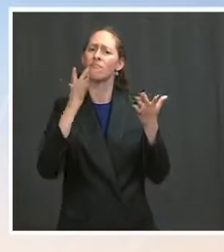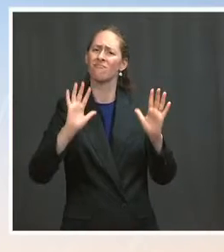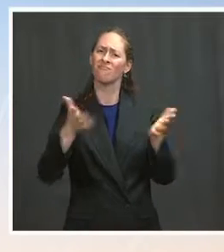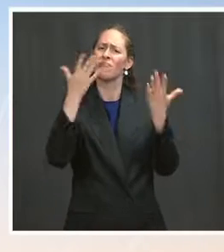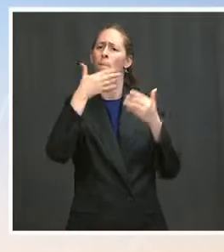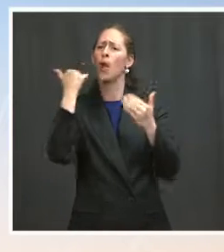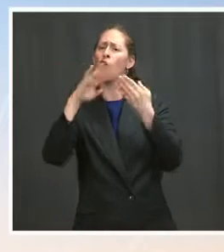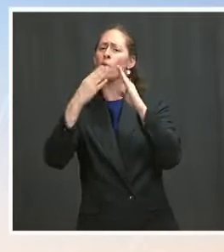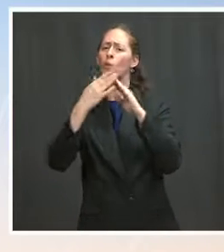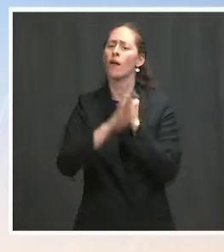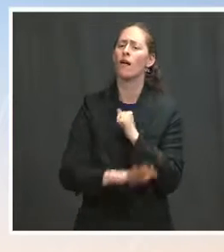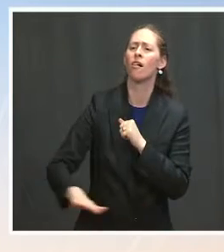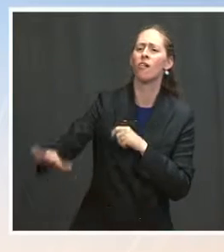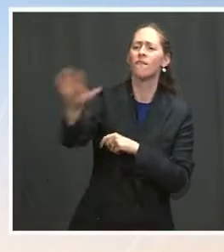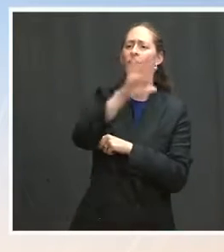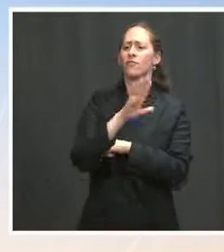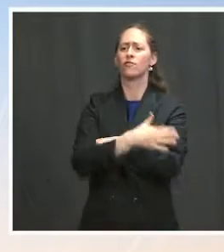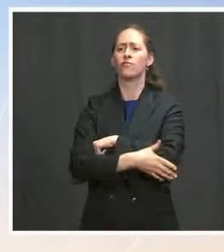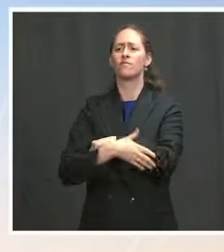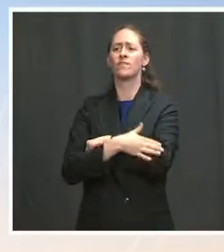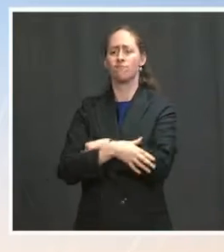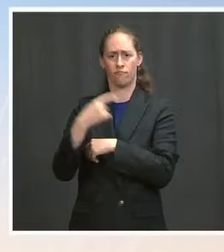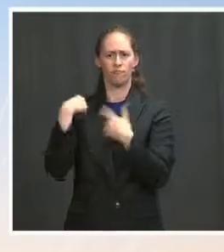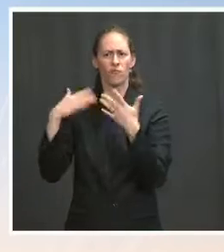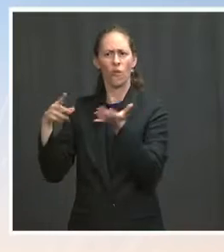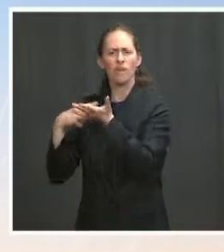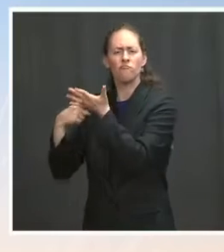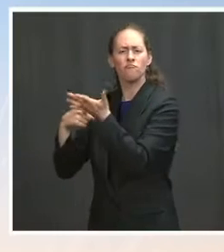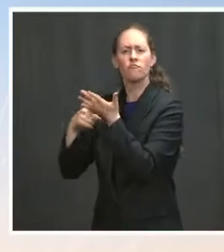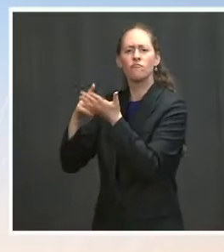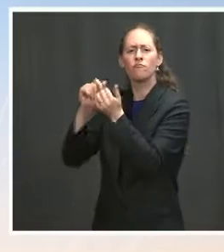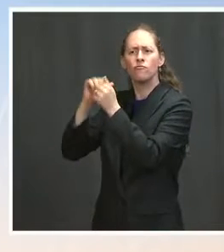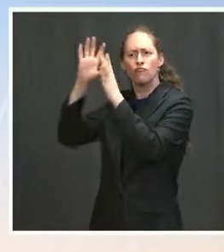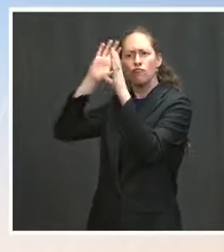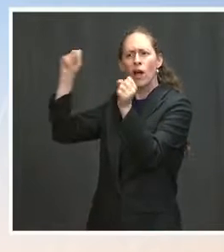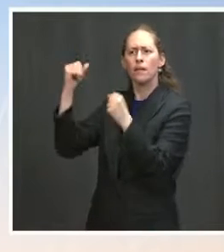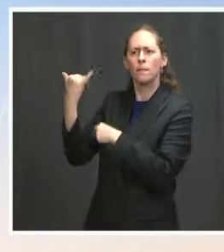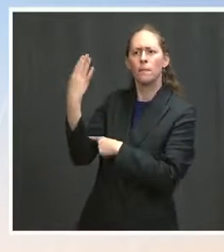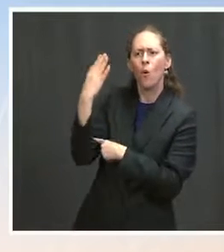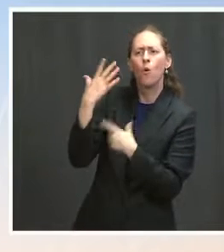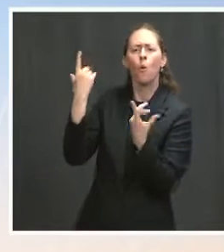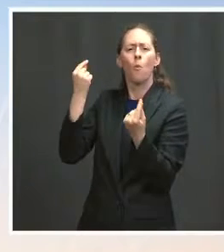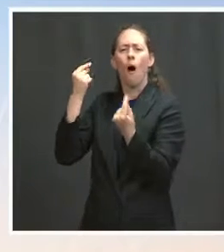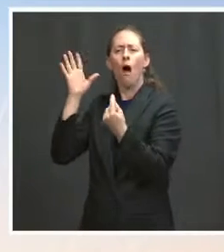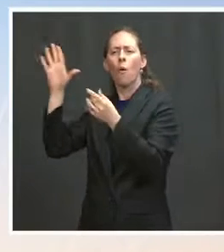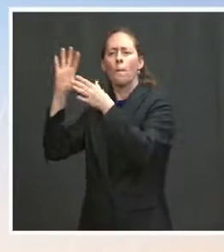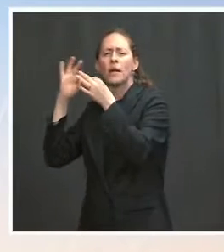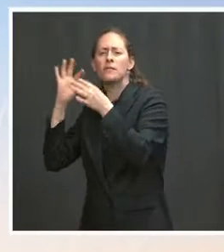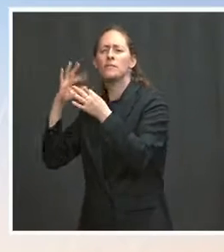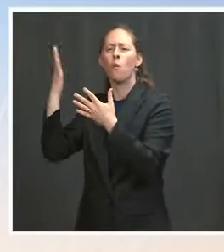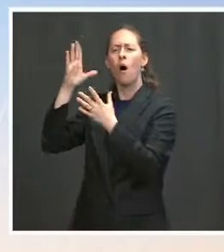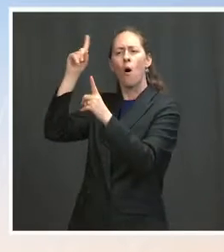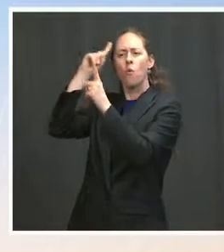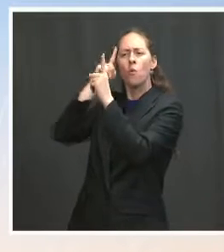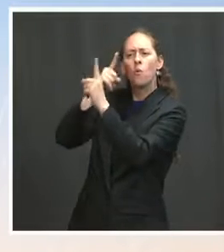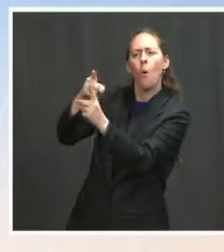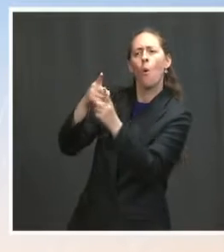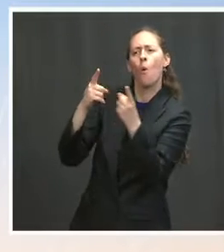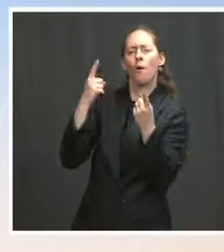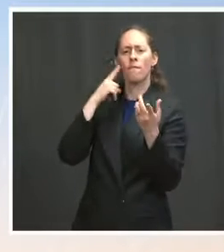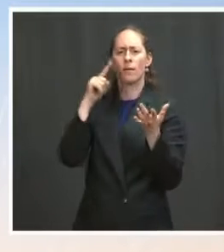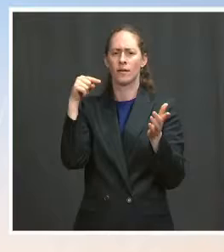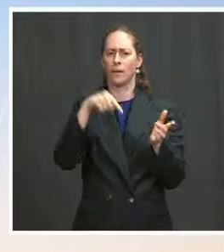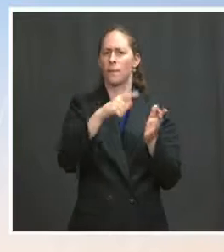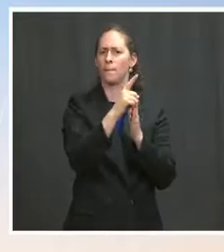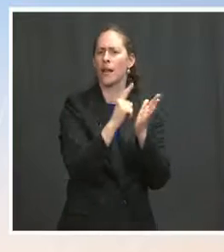this morning, what he was most excited about, what he's going to continue, what his message is going to be as he continues to advocate for this bill moving forward.